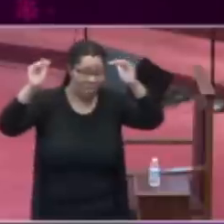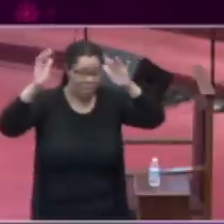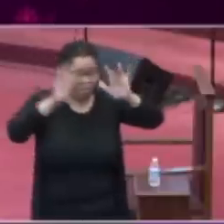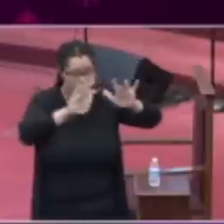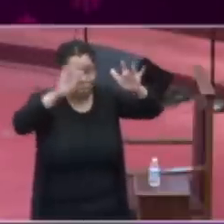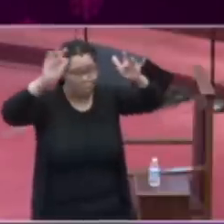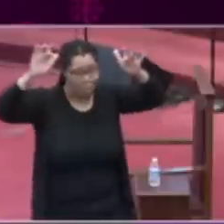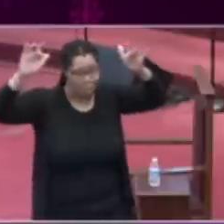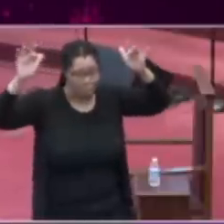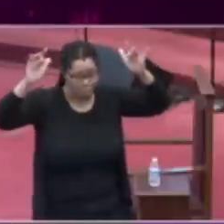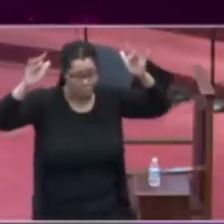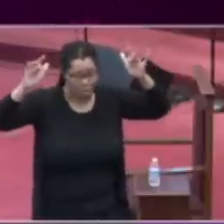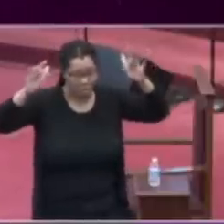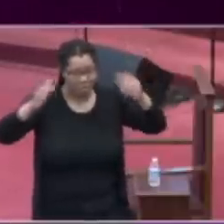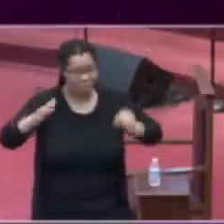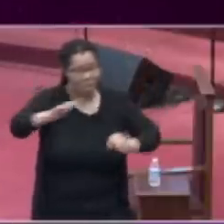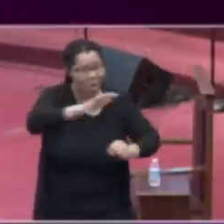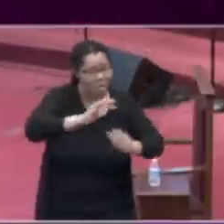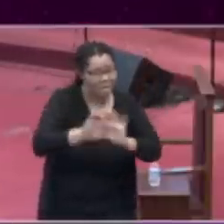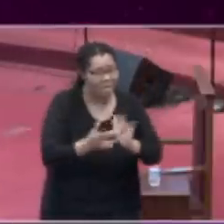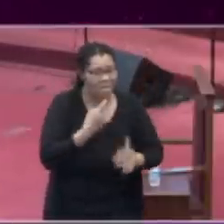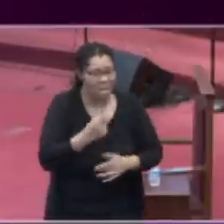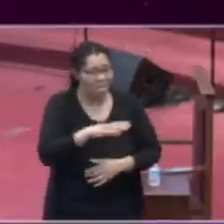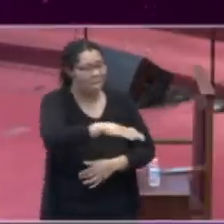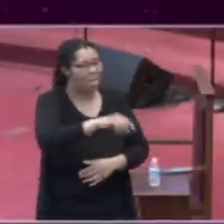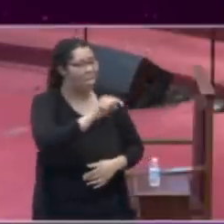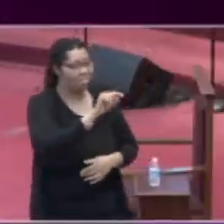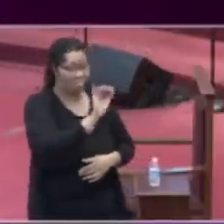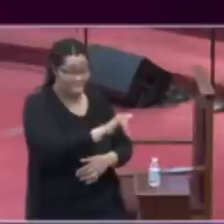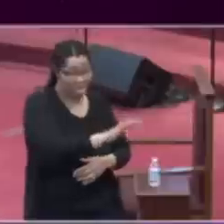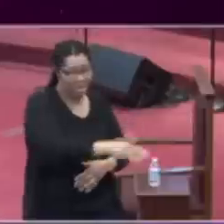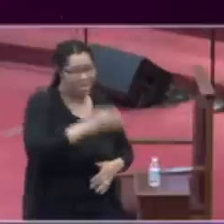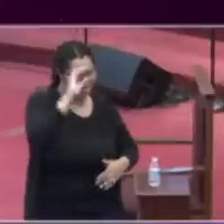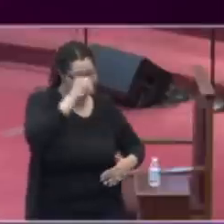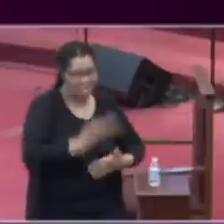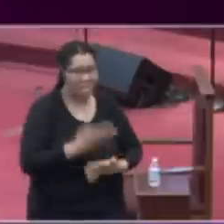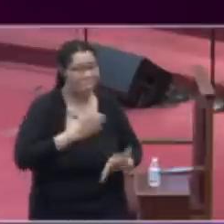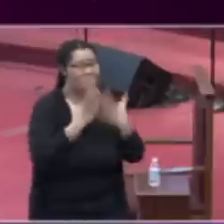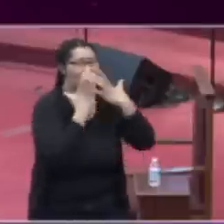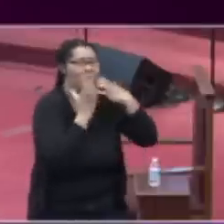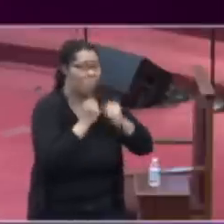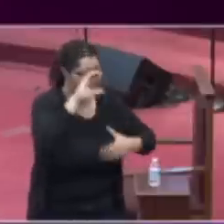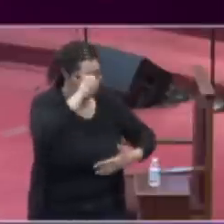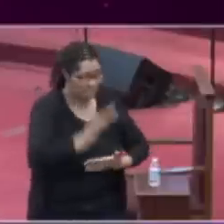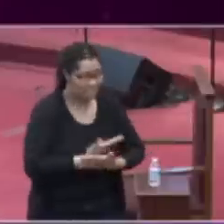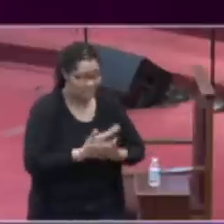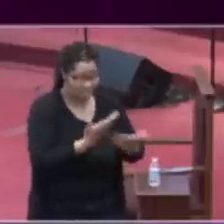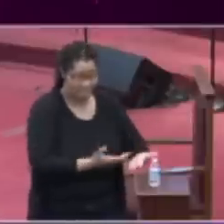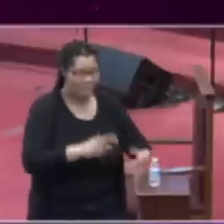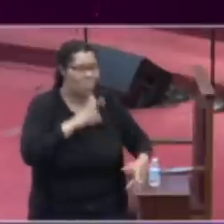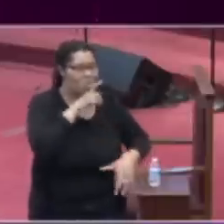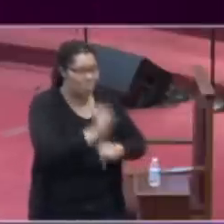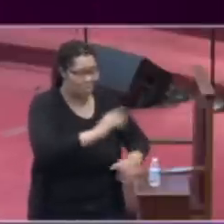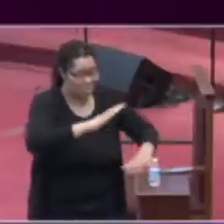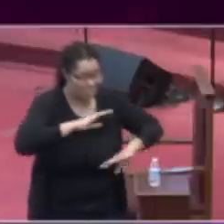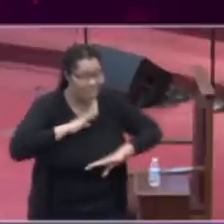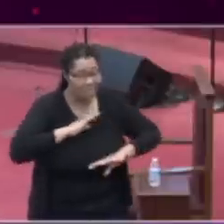cloud that overshadowed Him, saying, "This is My Son, My beloved Son, in whom I'm well